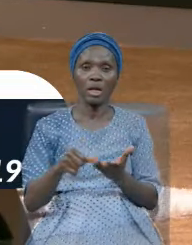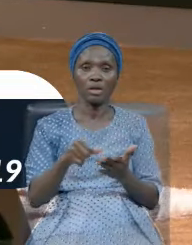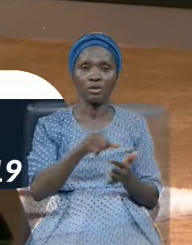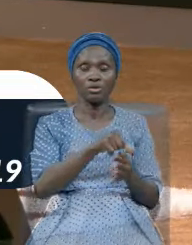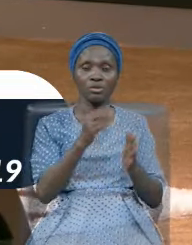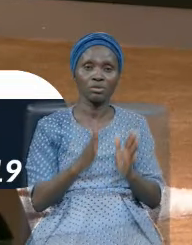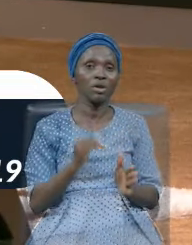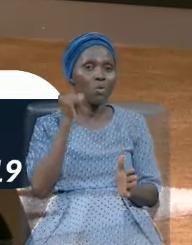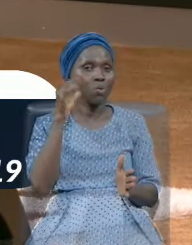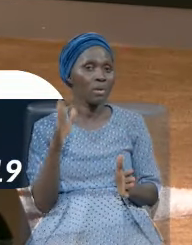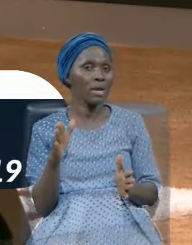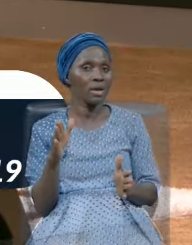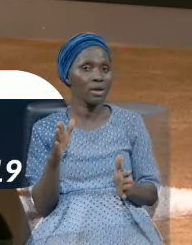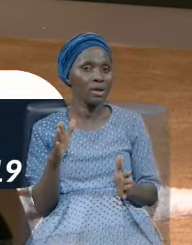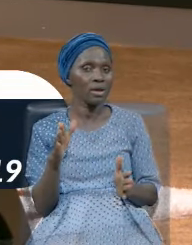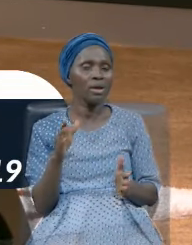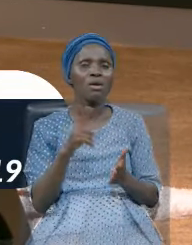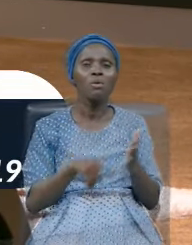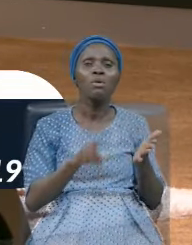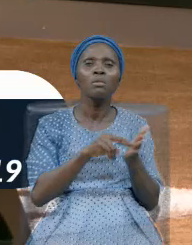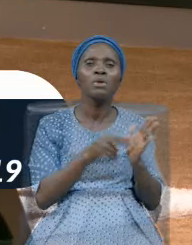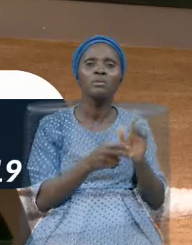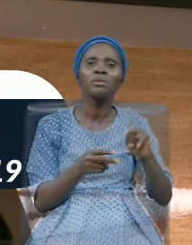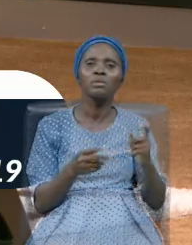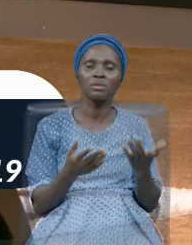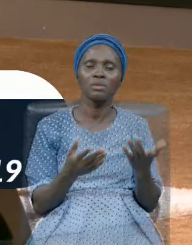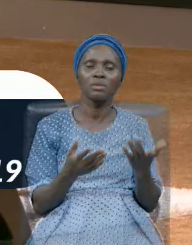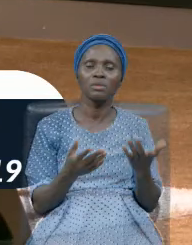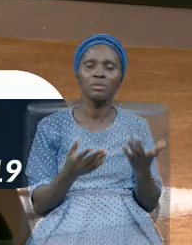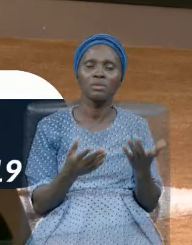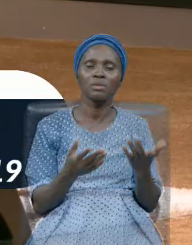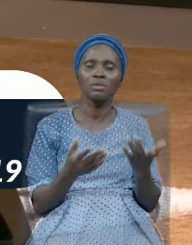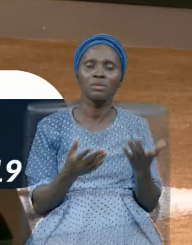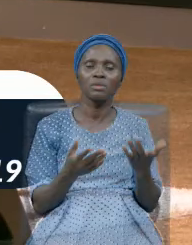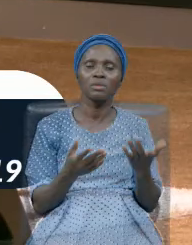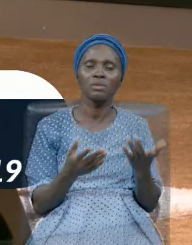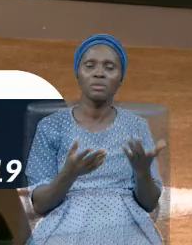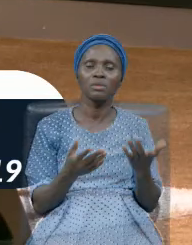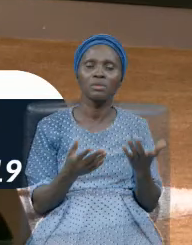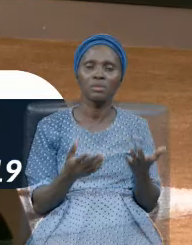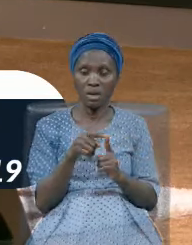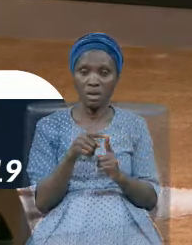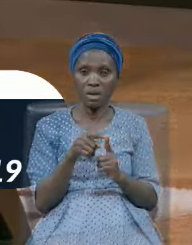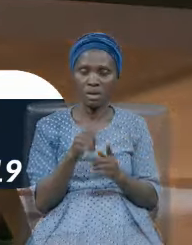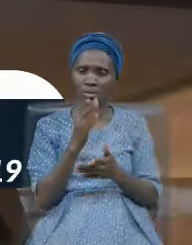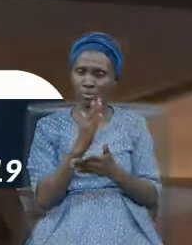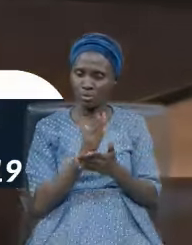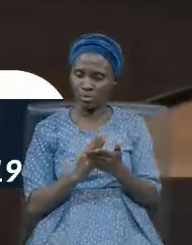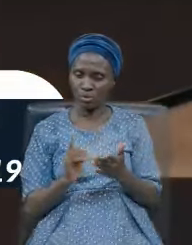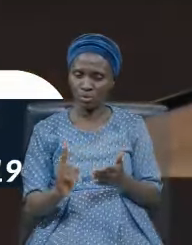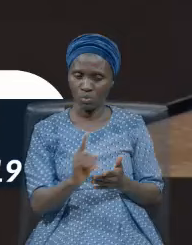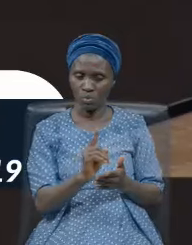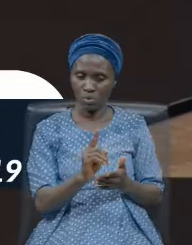What does that mean? When somebody leaves the husband